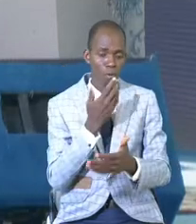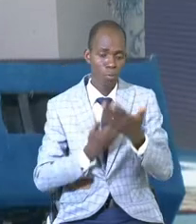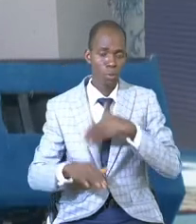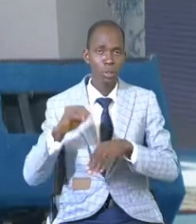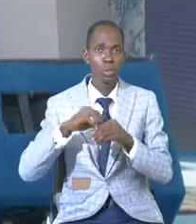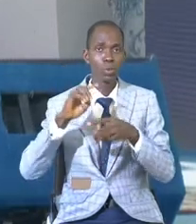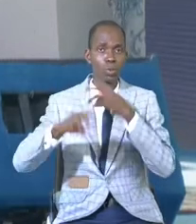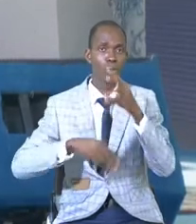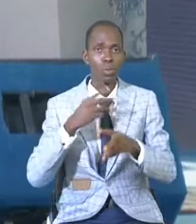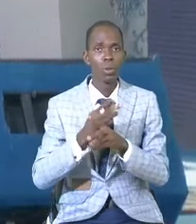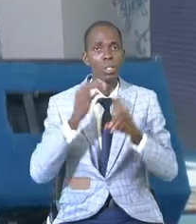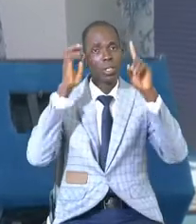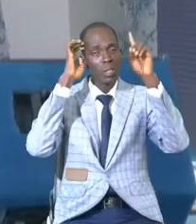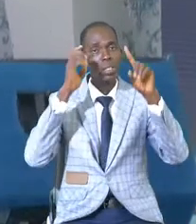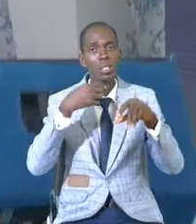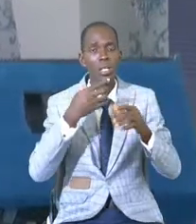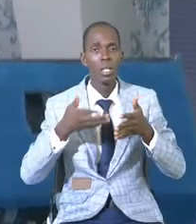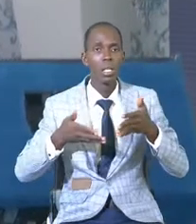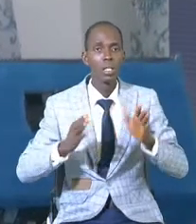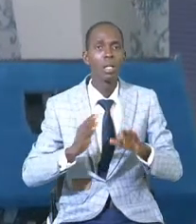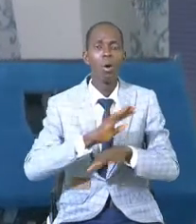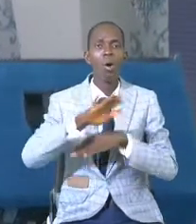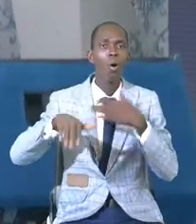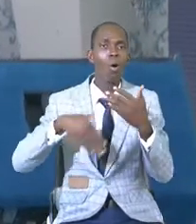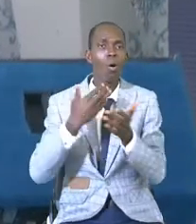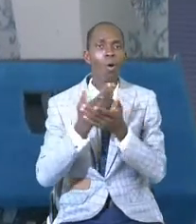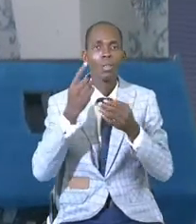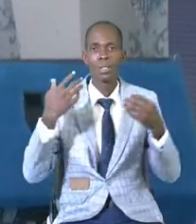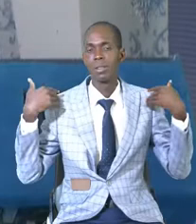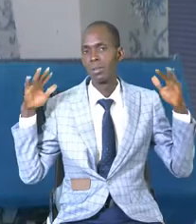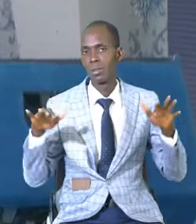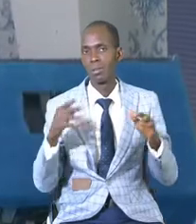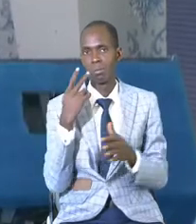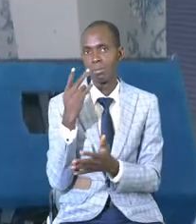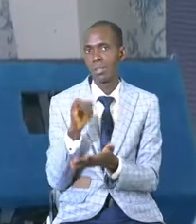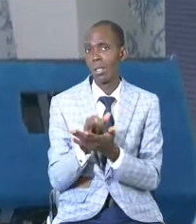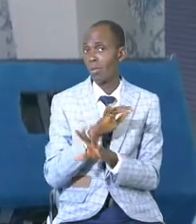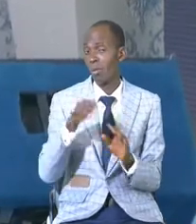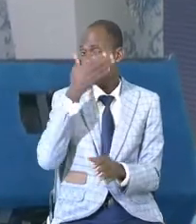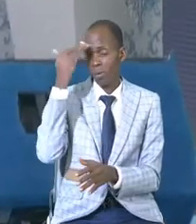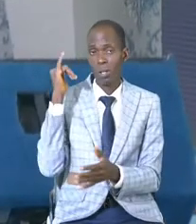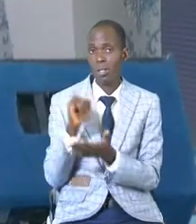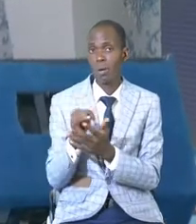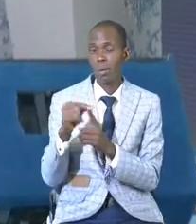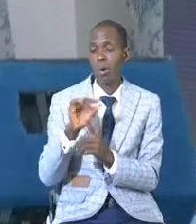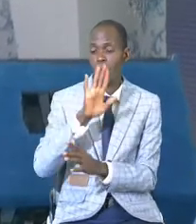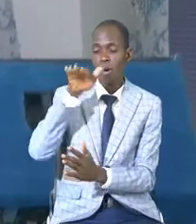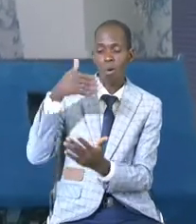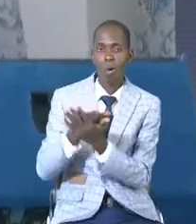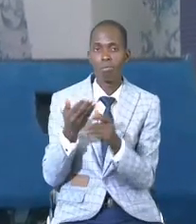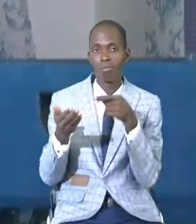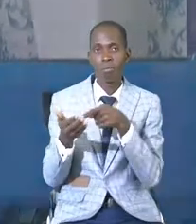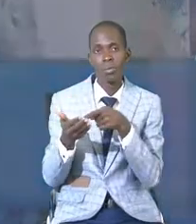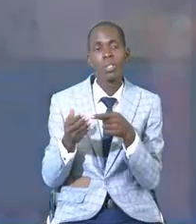says, let all the angels, look at that, don't forget that word all. There was no angel that said,